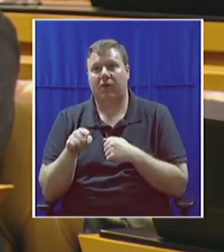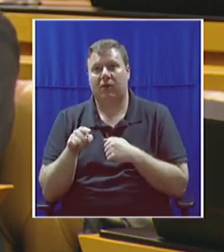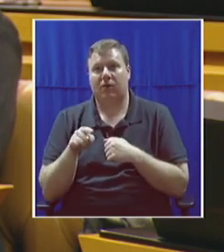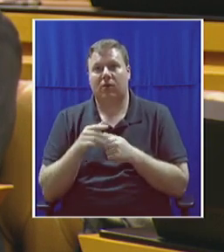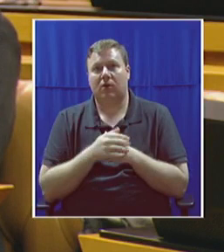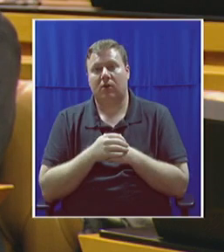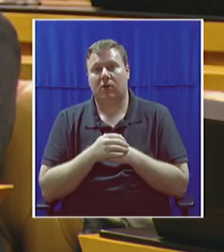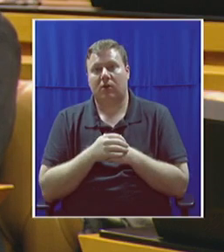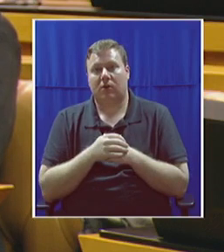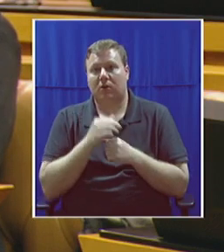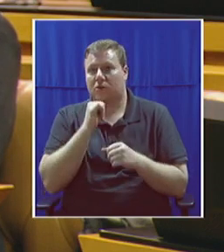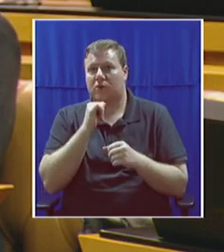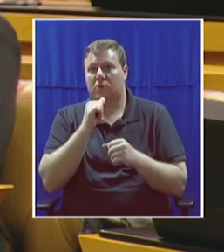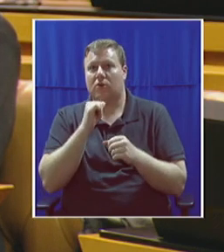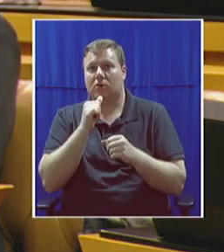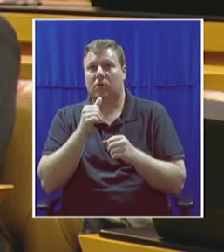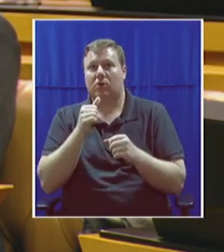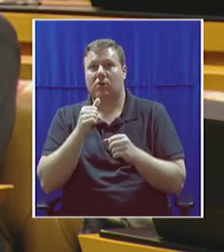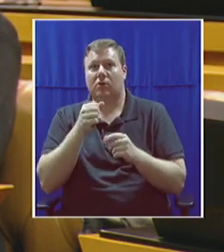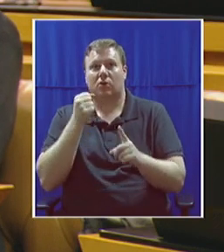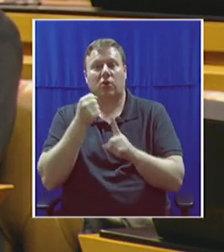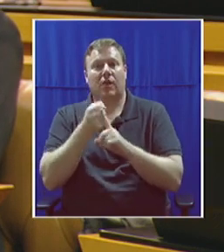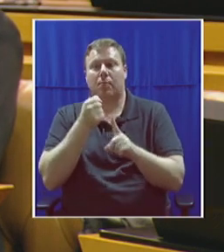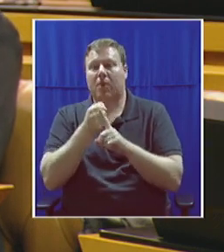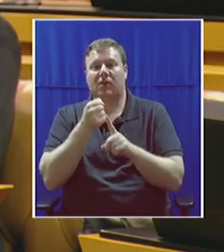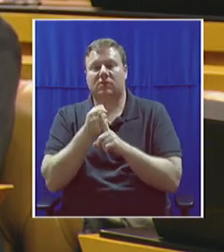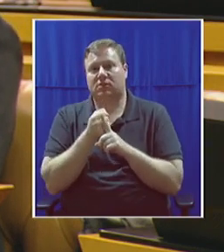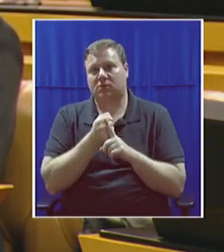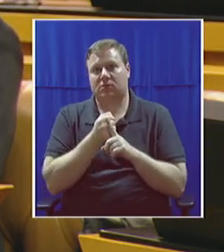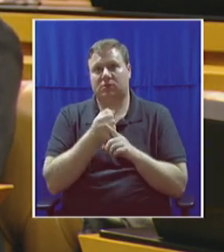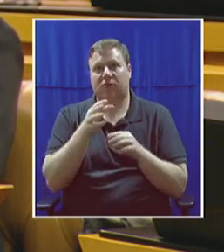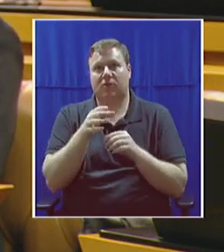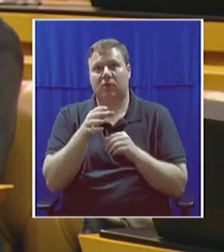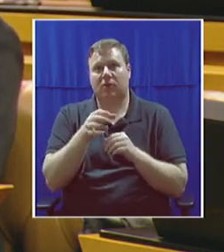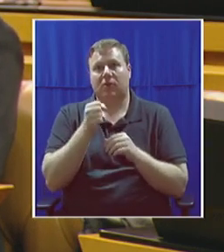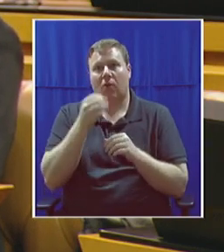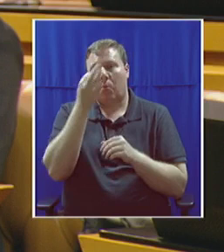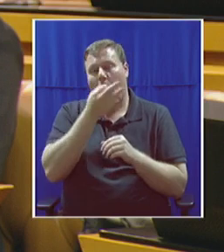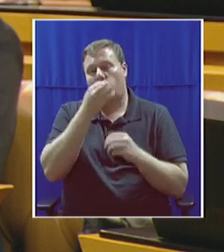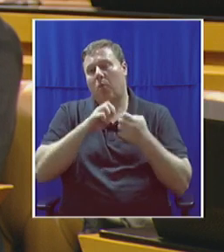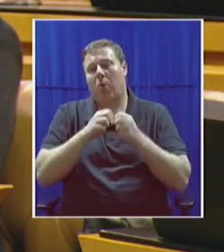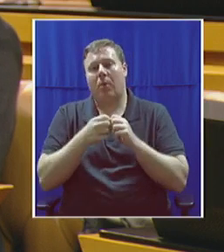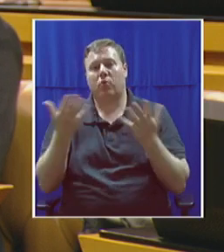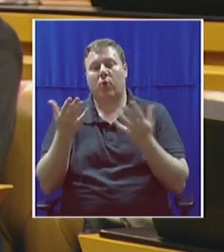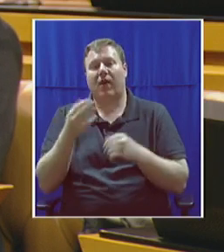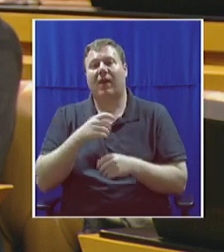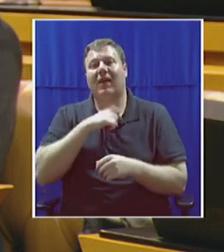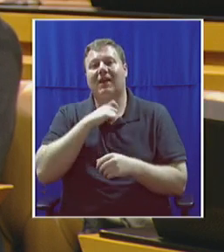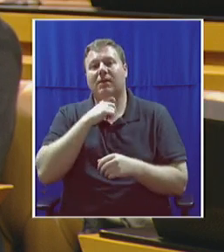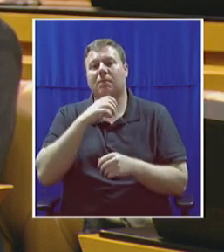facilities in the Kingdom of Saudi Arabia uh The Limited uh